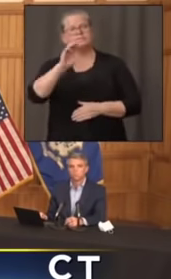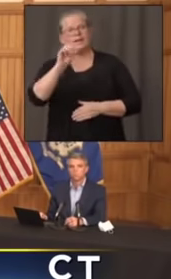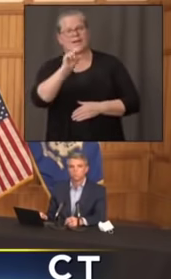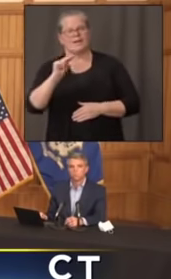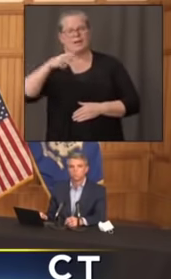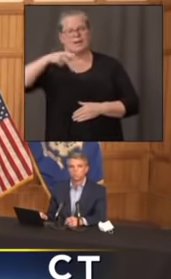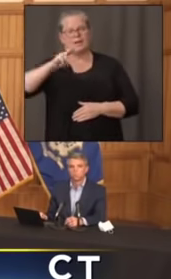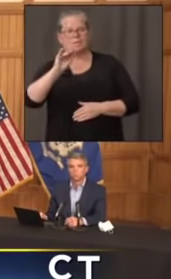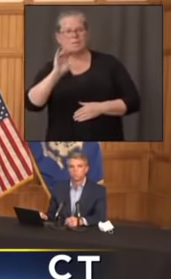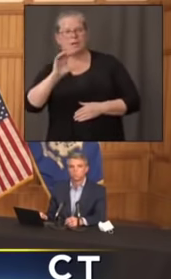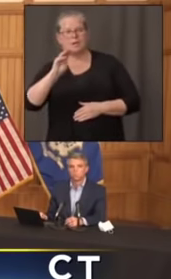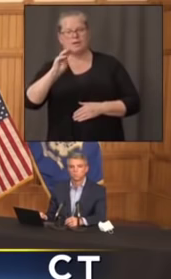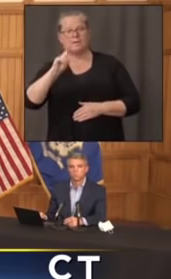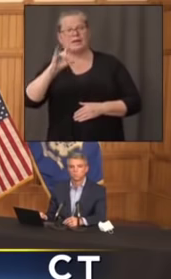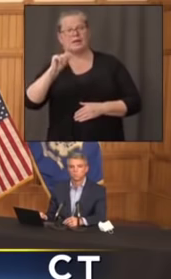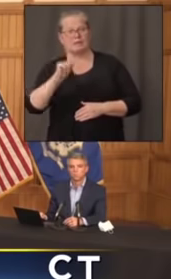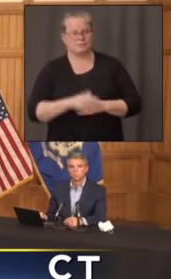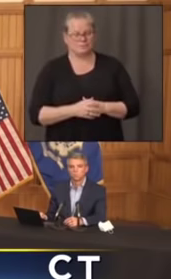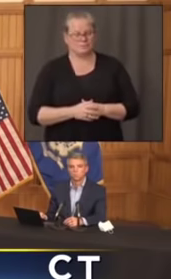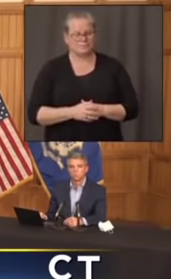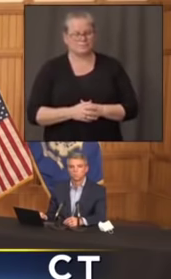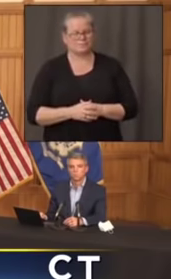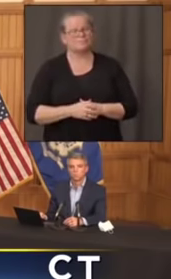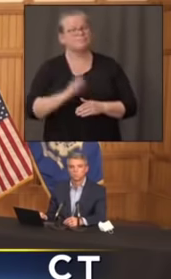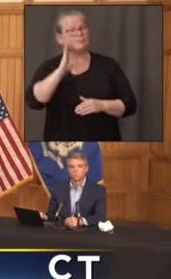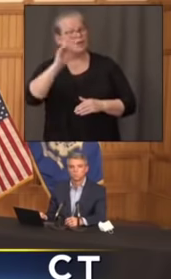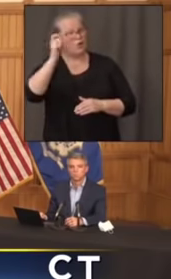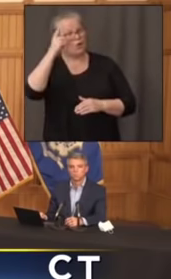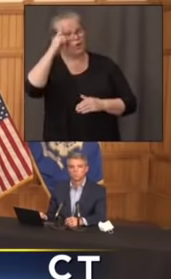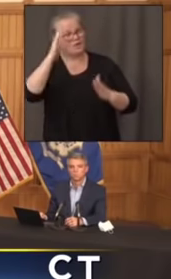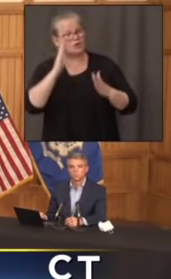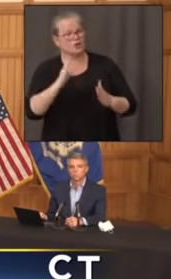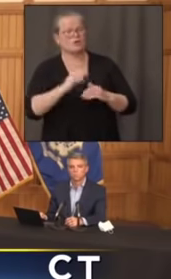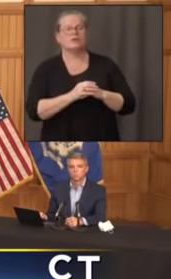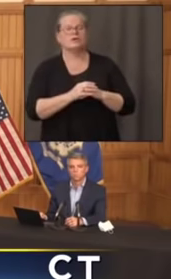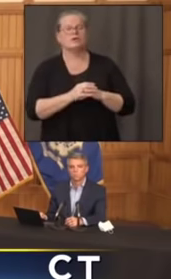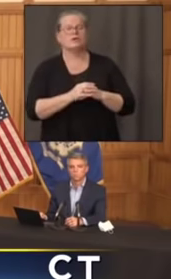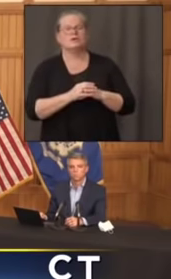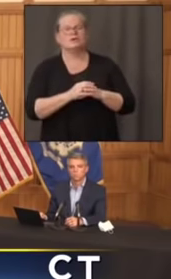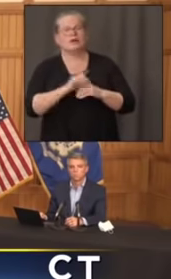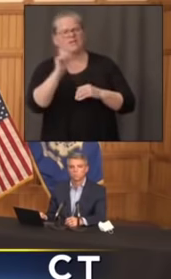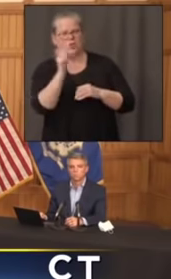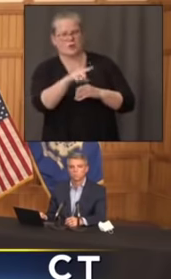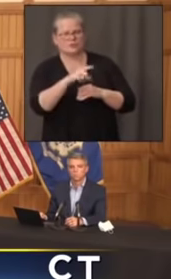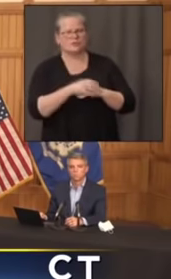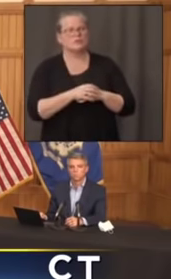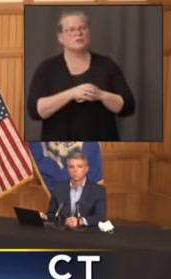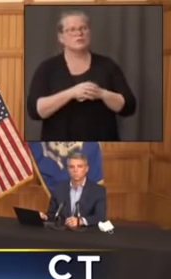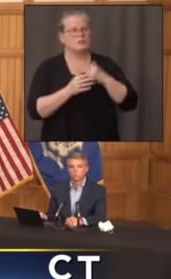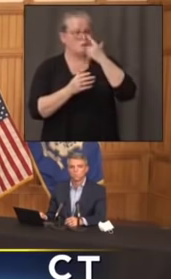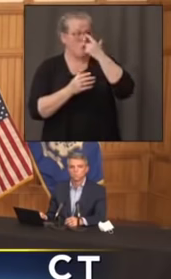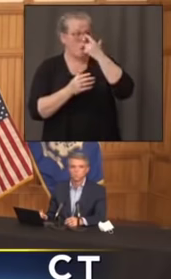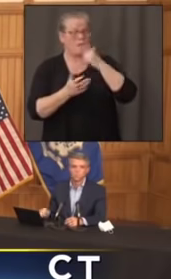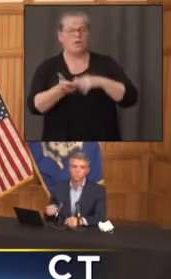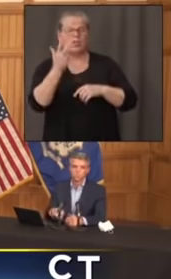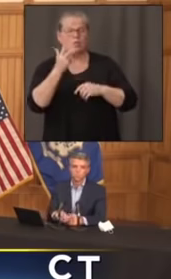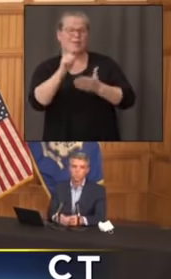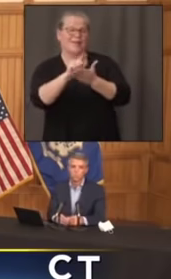Governor Frankie Graziano, Connecticut Public. Just a quick question related to this. 3 legal aid organizations recently signed a